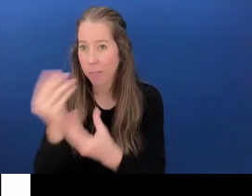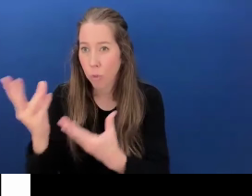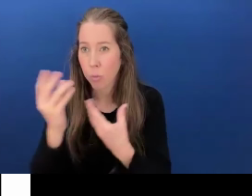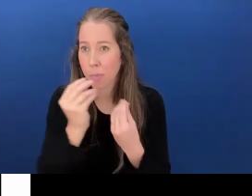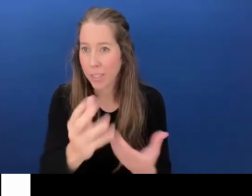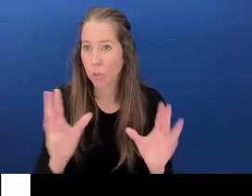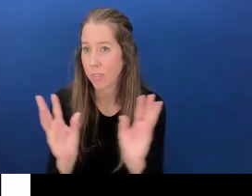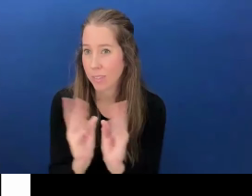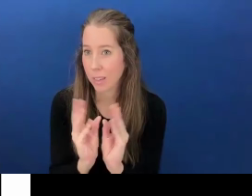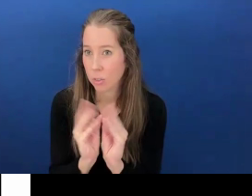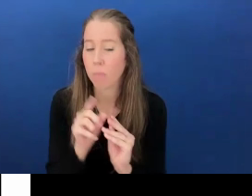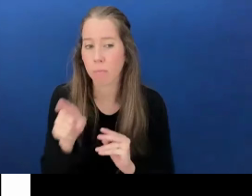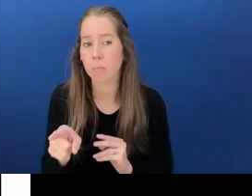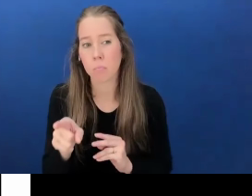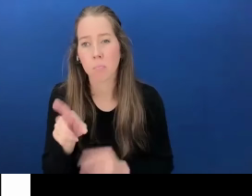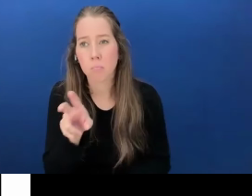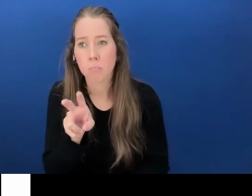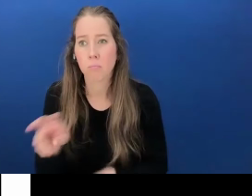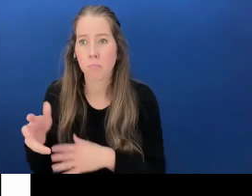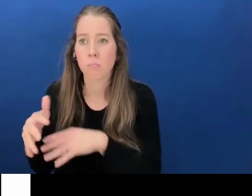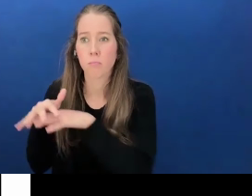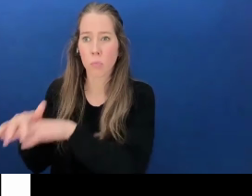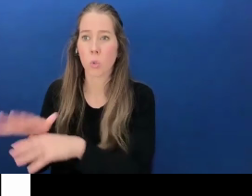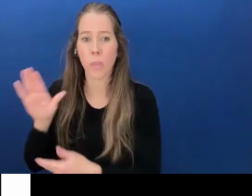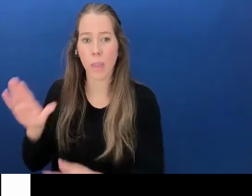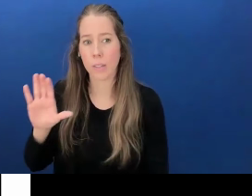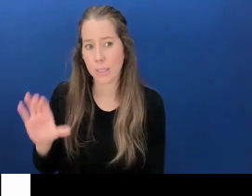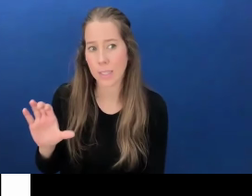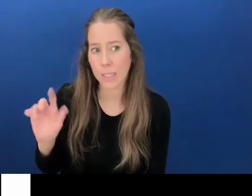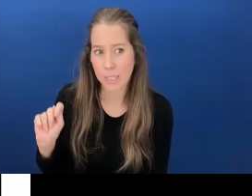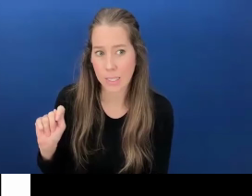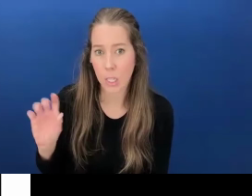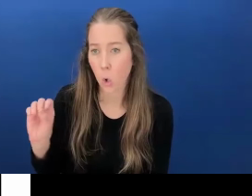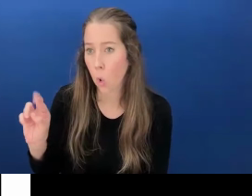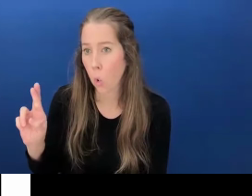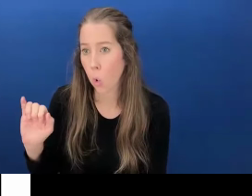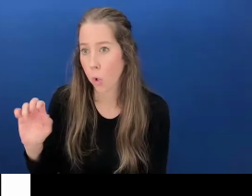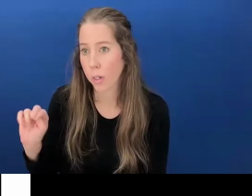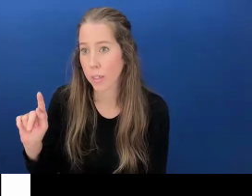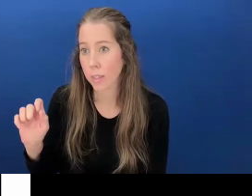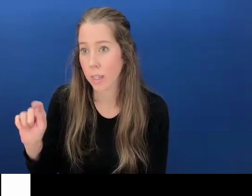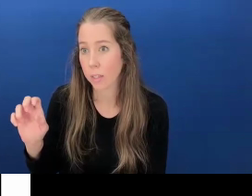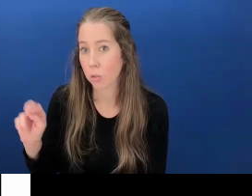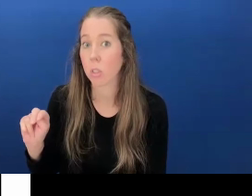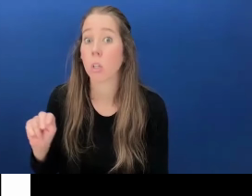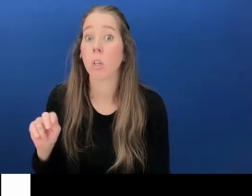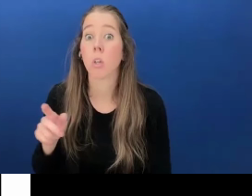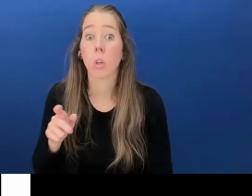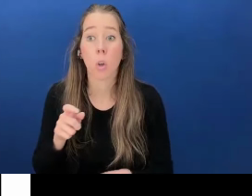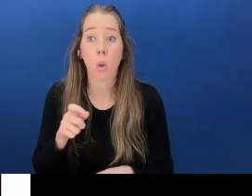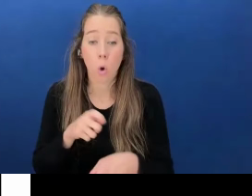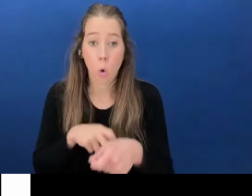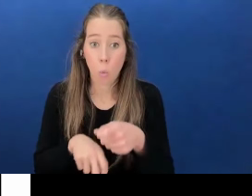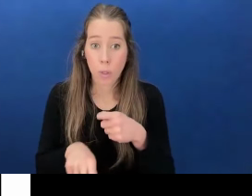They've integrated us into their CTE orientations. So instead of trying to catch these students later on, we're getting them at the front